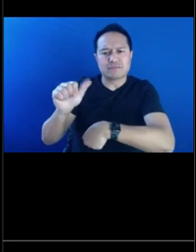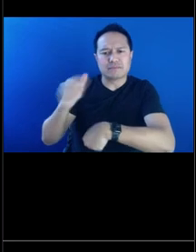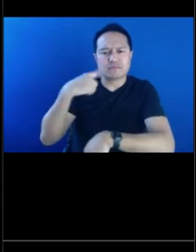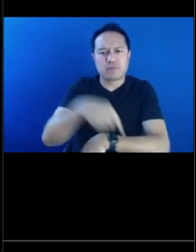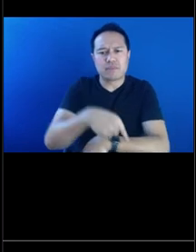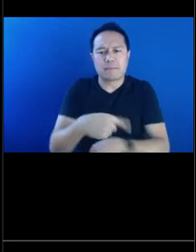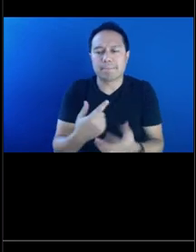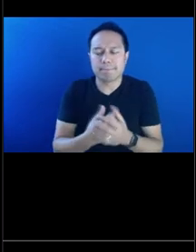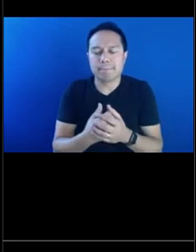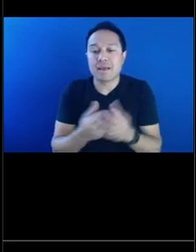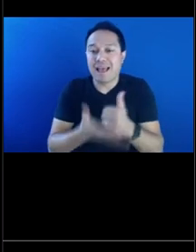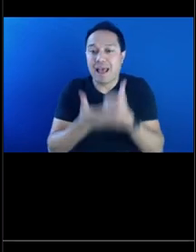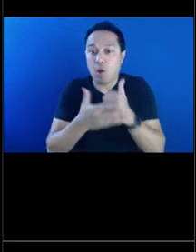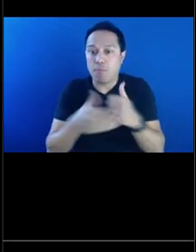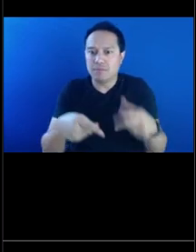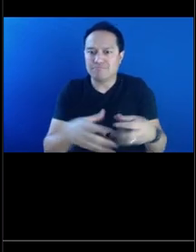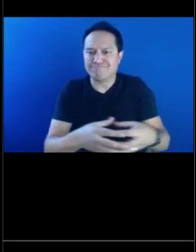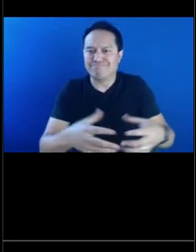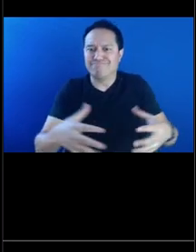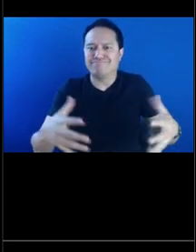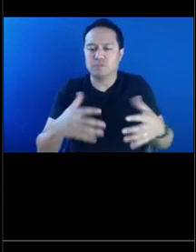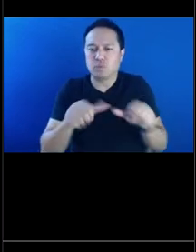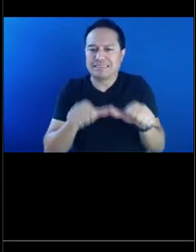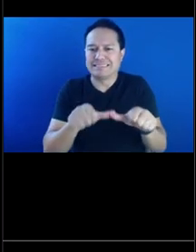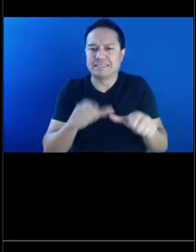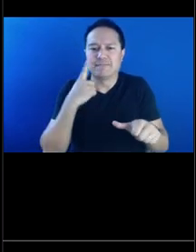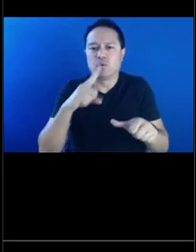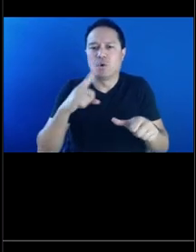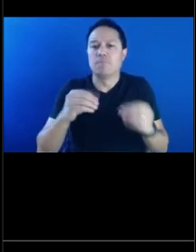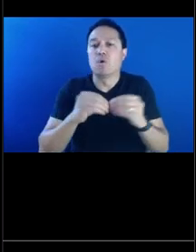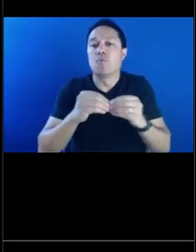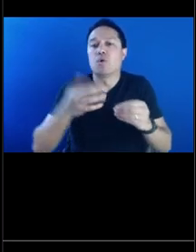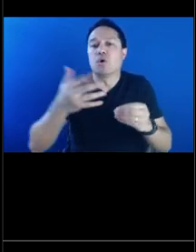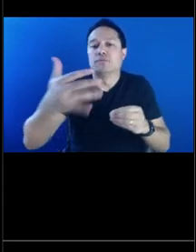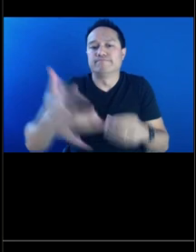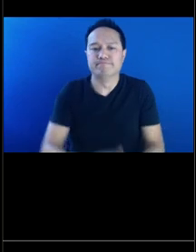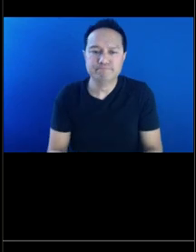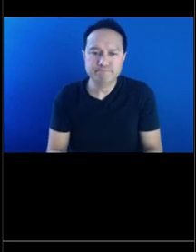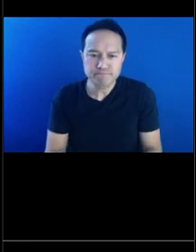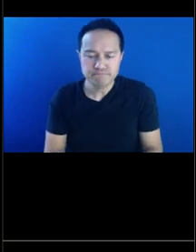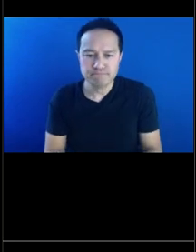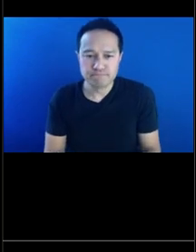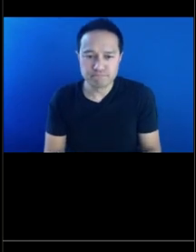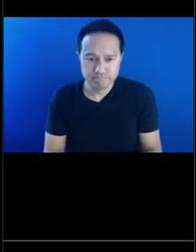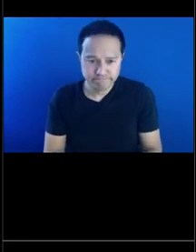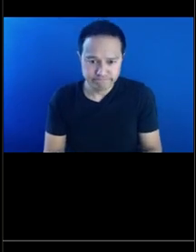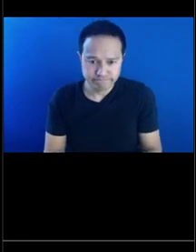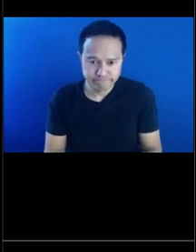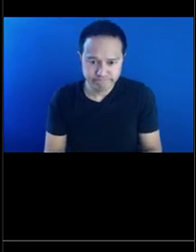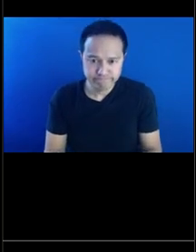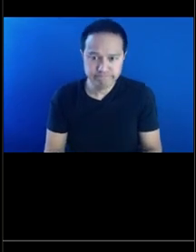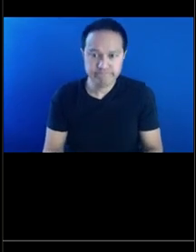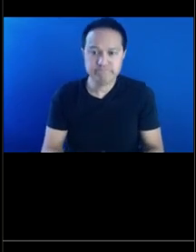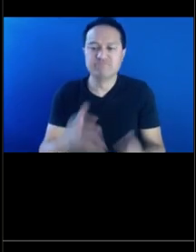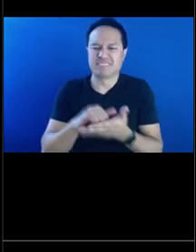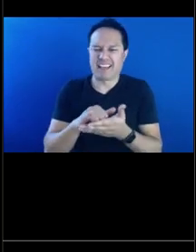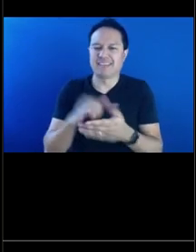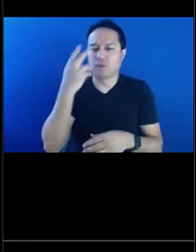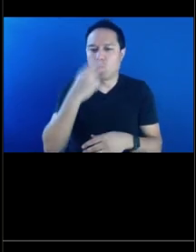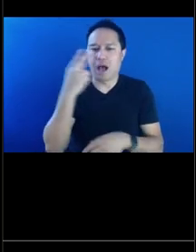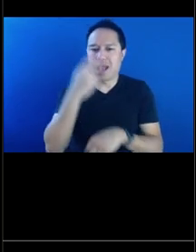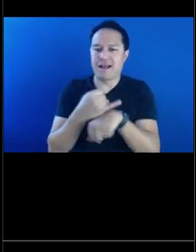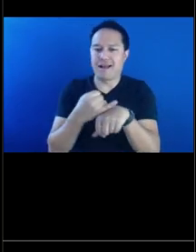monk seals would stay around for future generations. And so here is the Hawaiian archipelago I was just